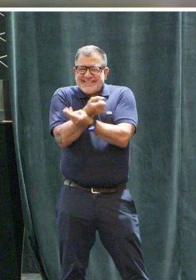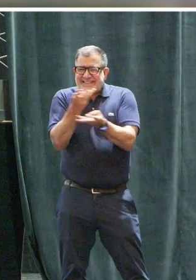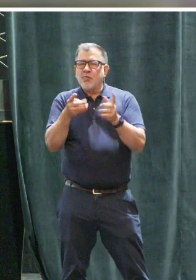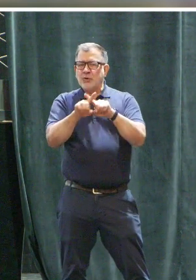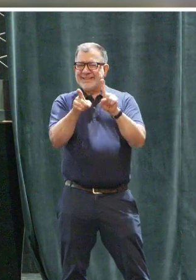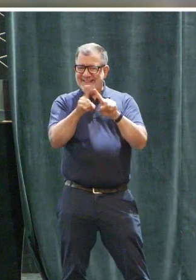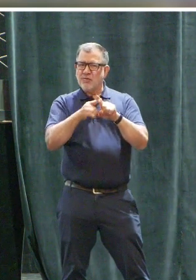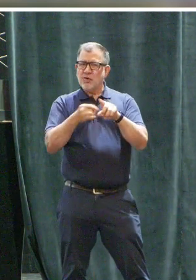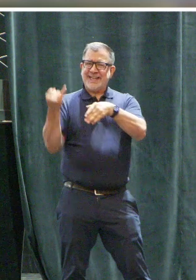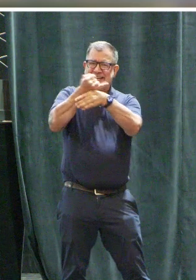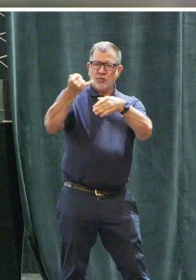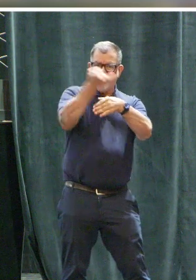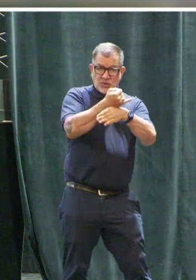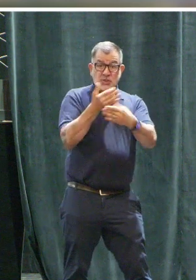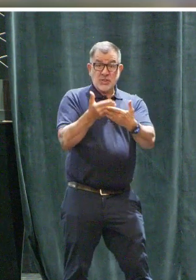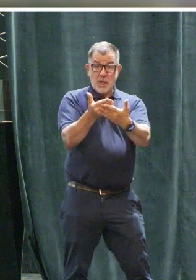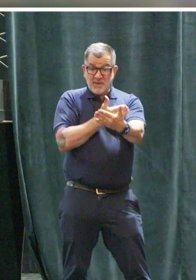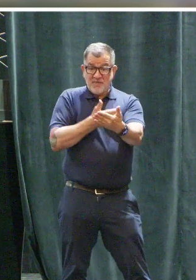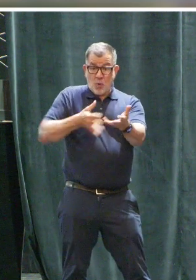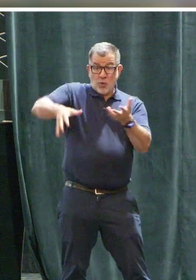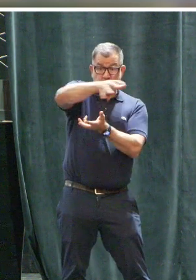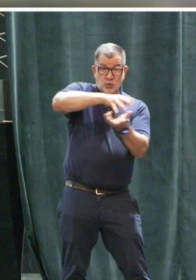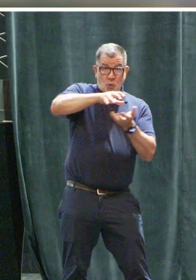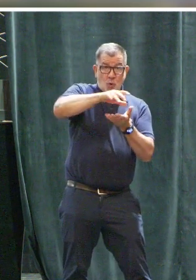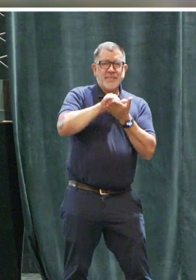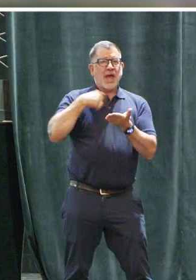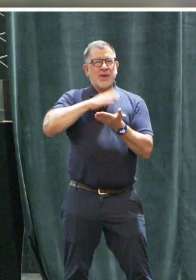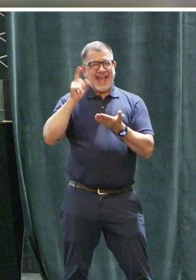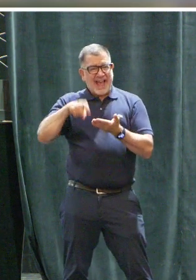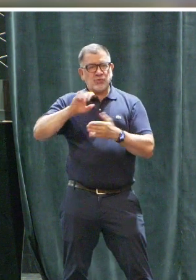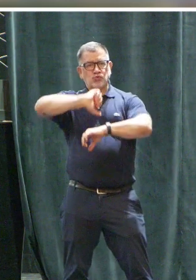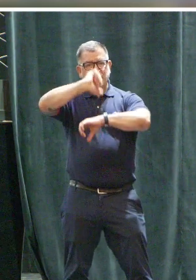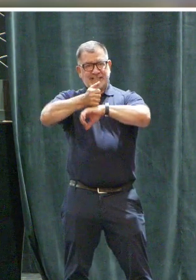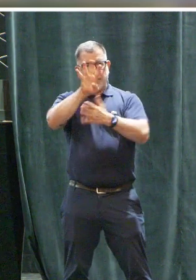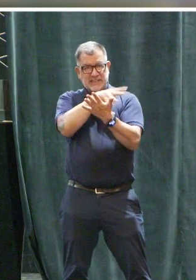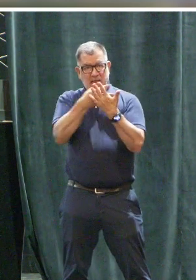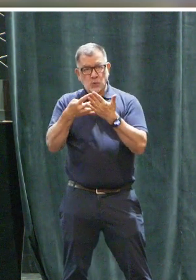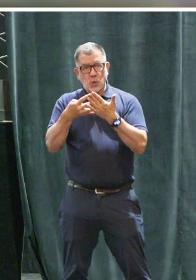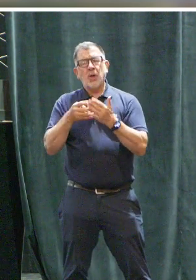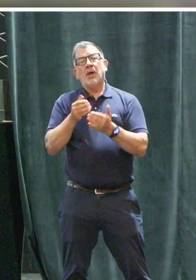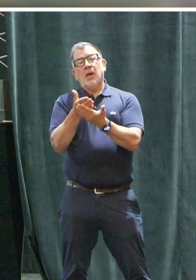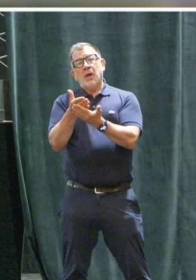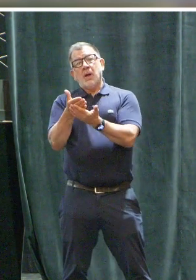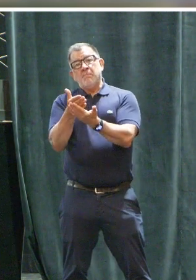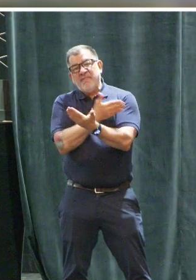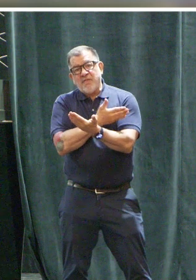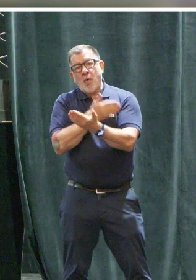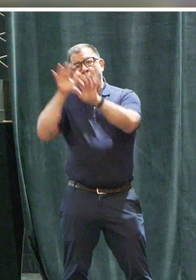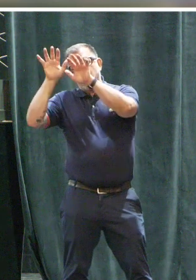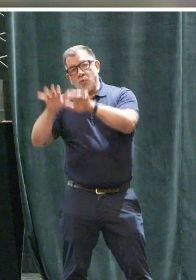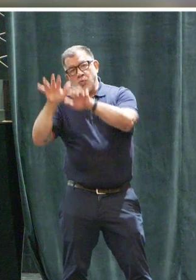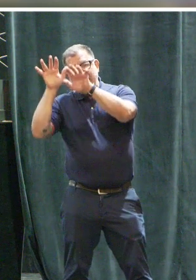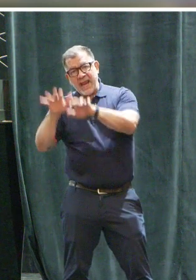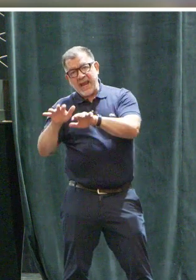to a storm that have to be scheduled before the rainwaters and the surge comes and